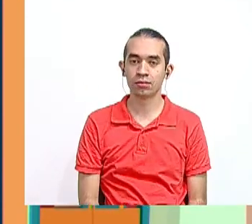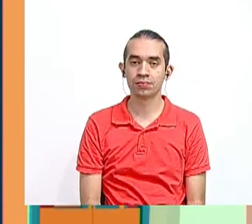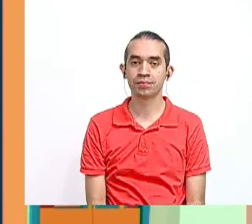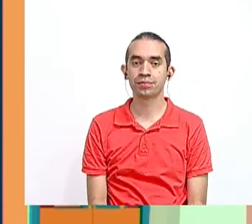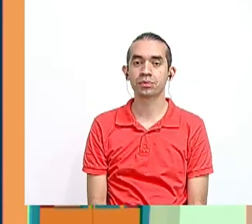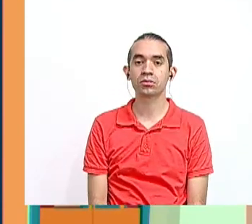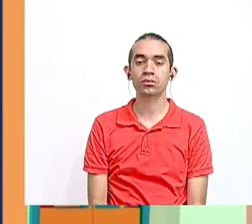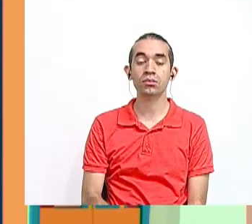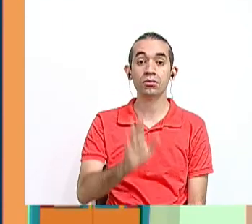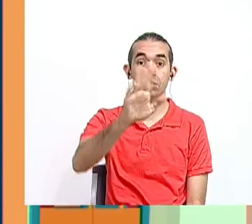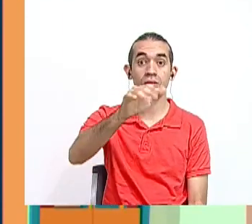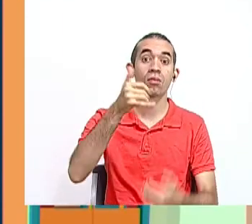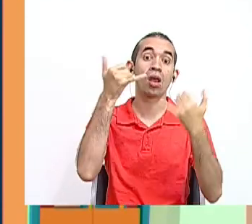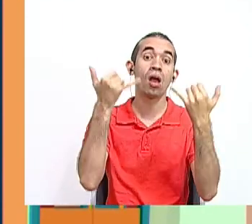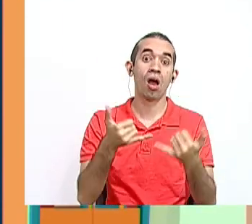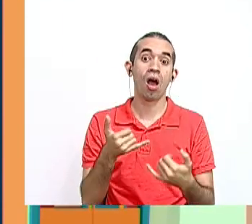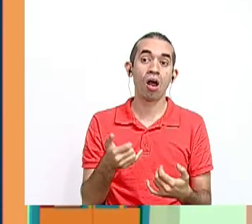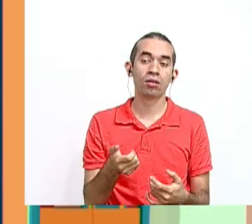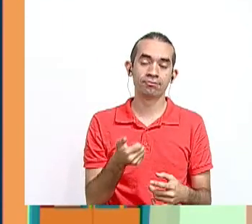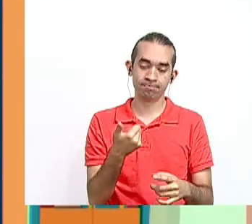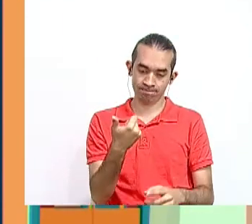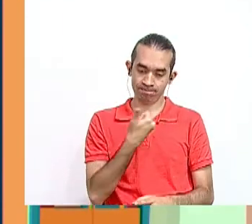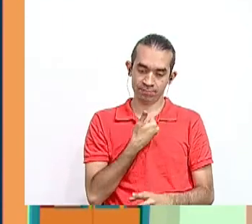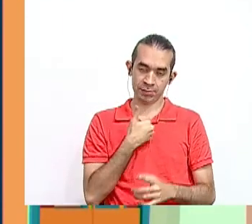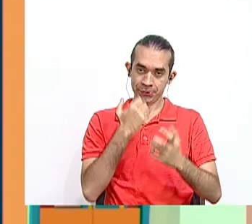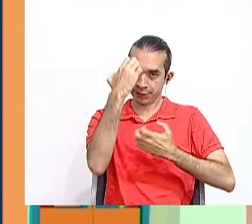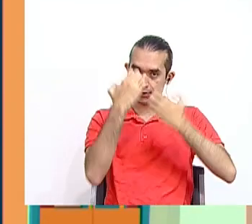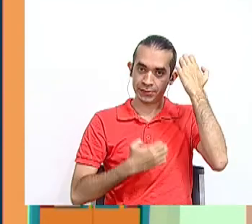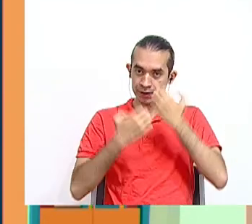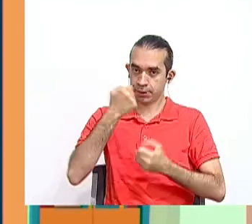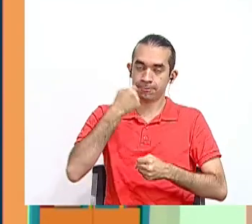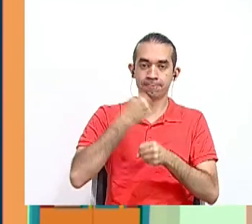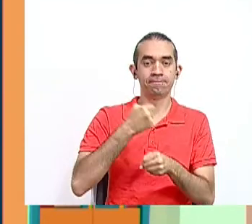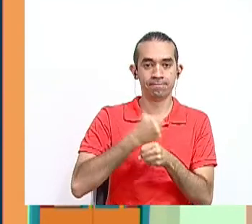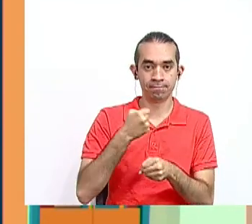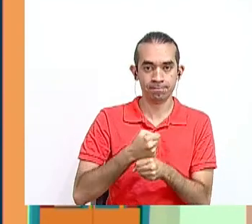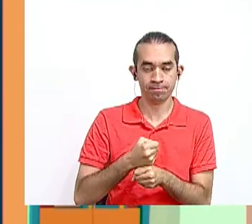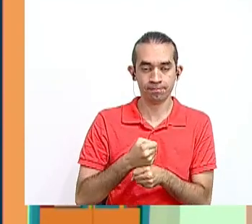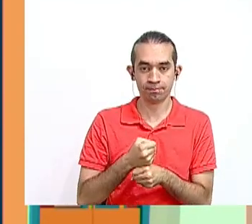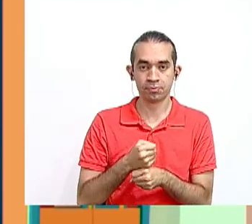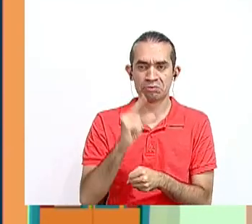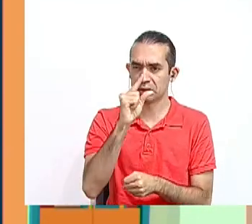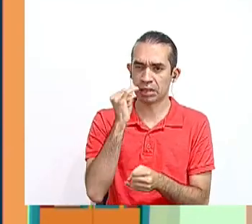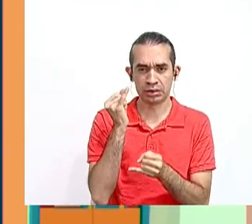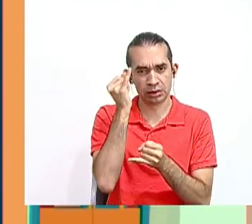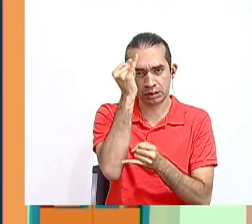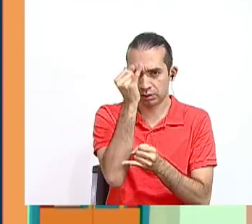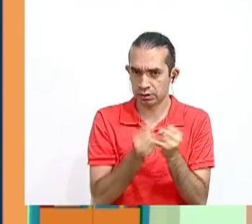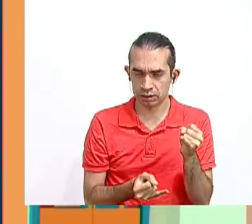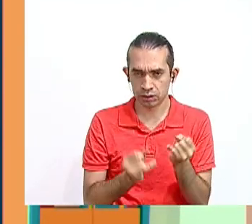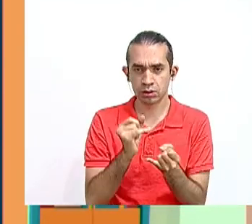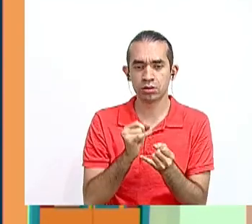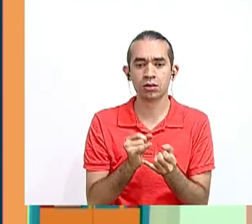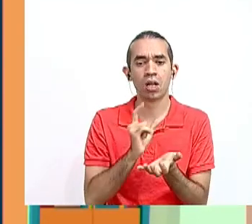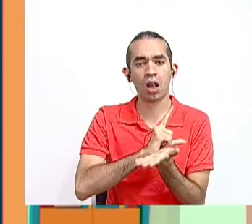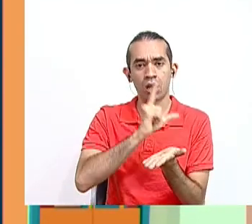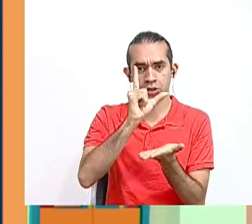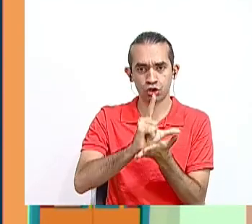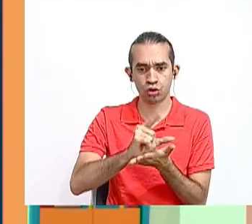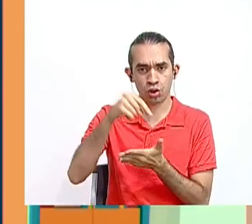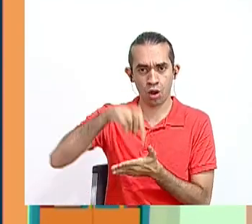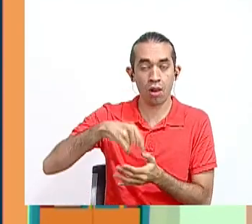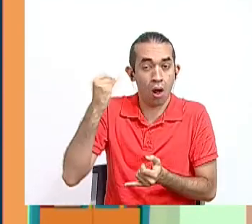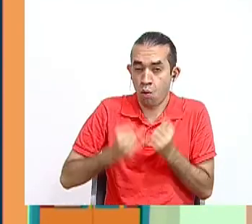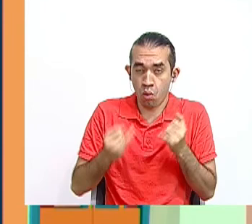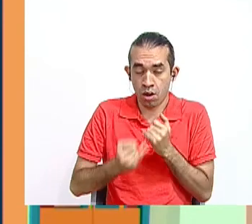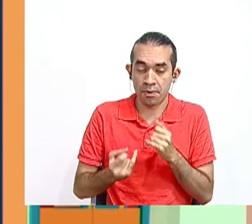for us to start self-evaluating our work today. We are almost at the end of this last lesson for today.